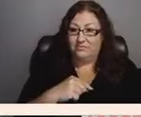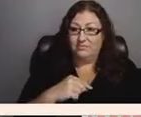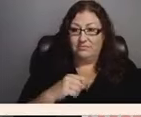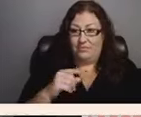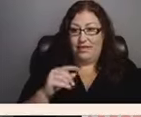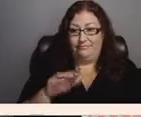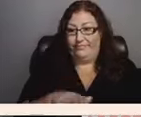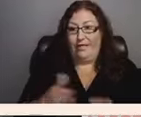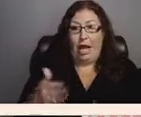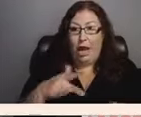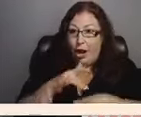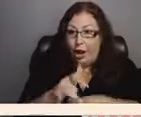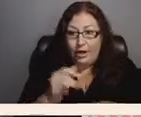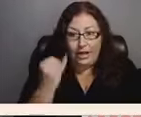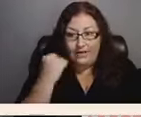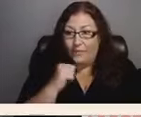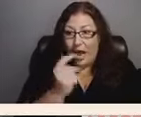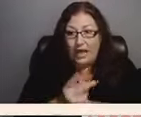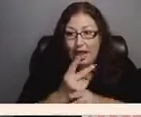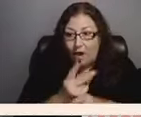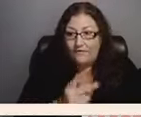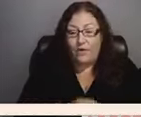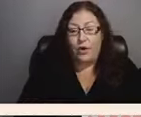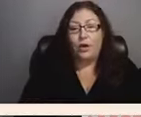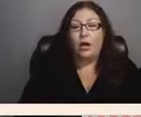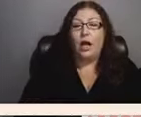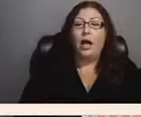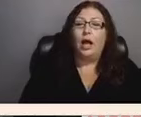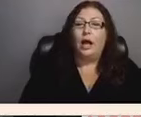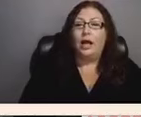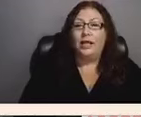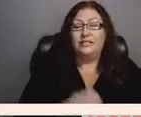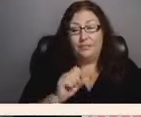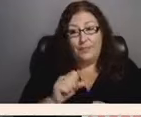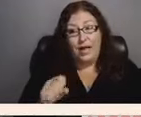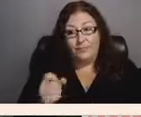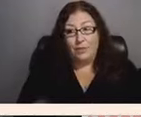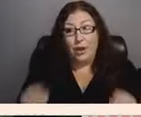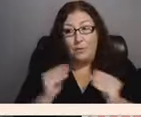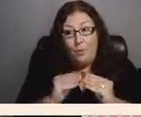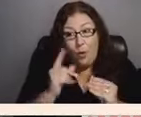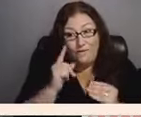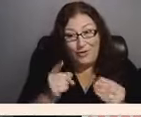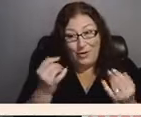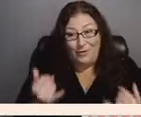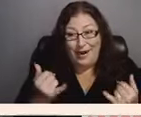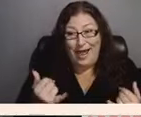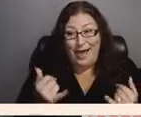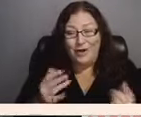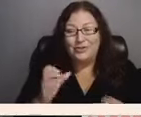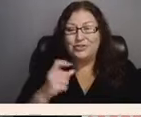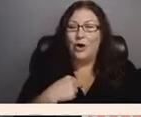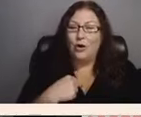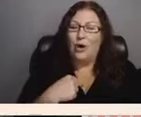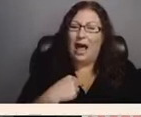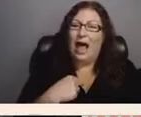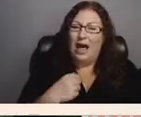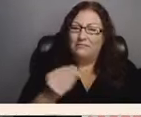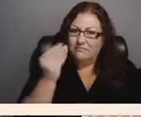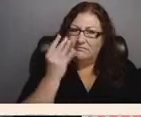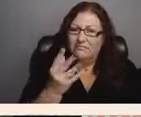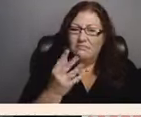And it is possibly heightened for you right now. So I direct your attention to the